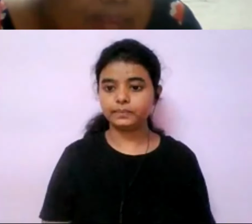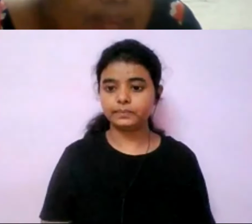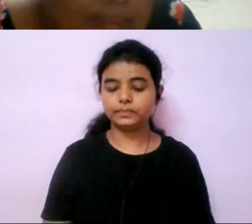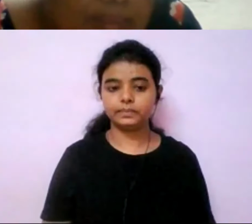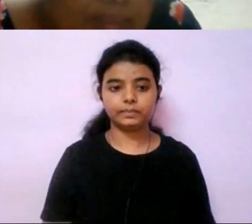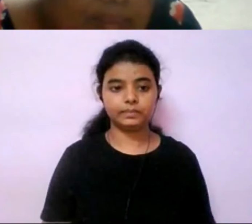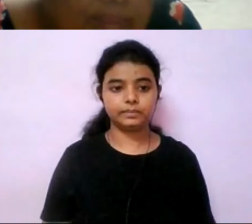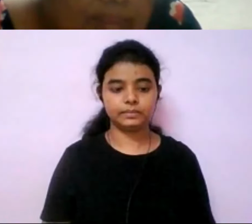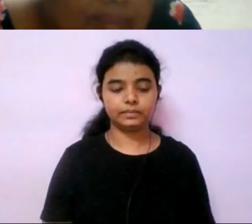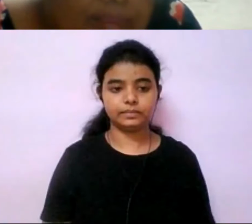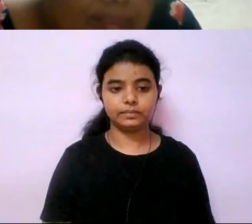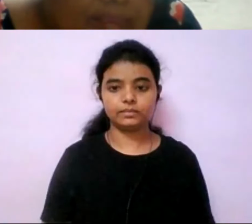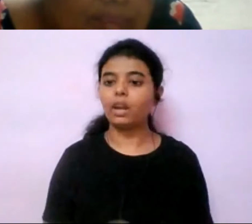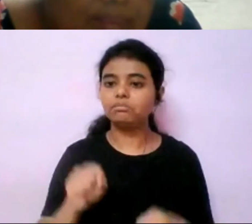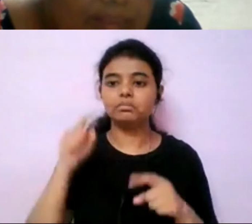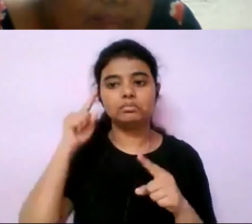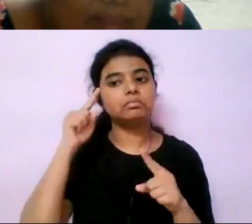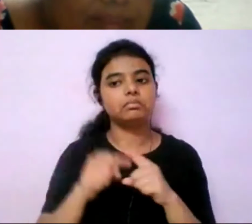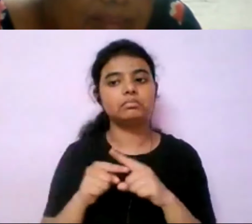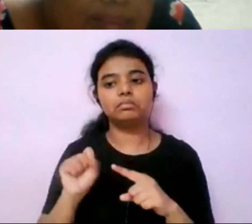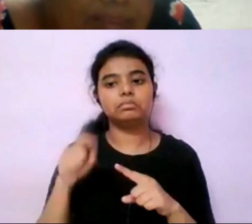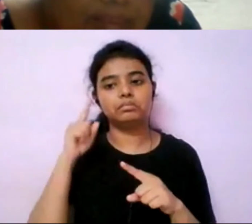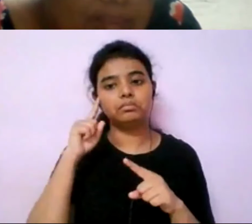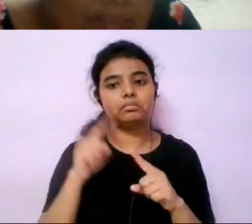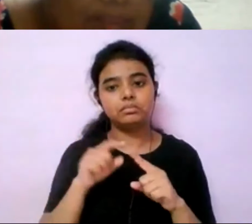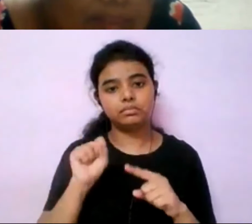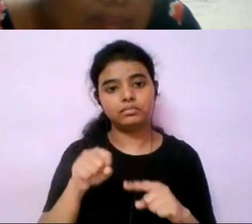But I completely agree with you.